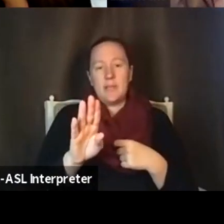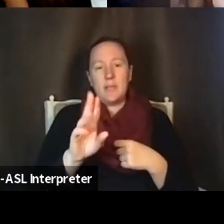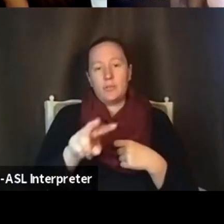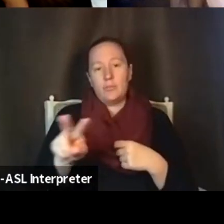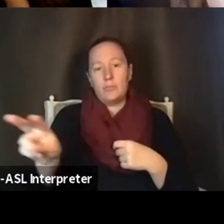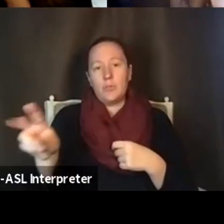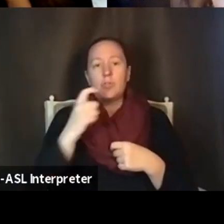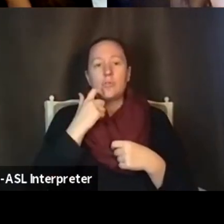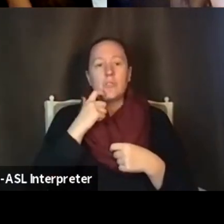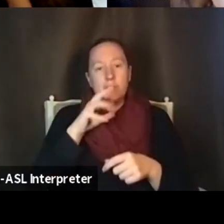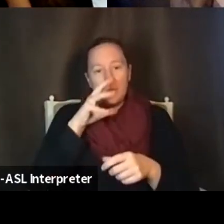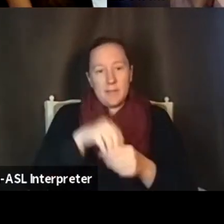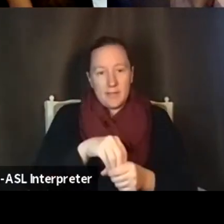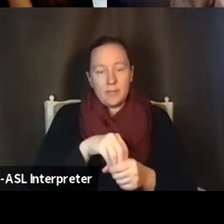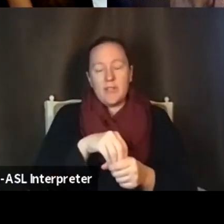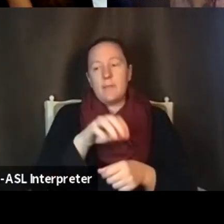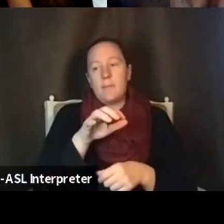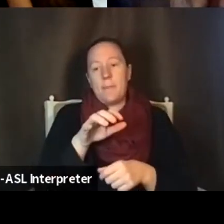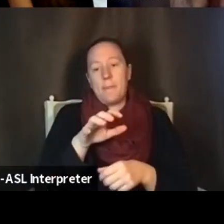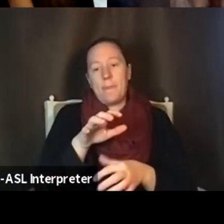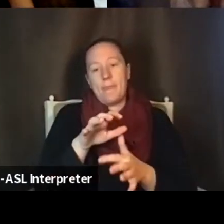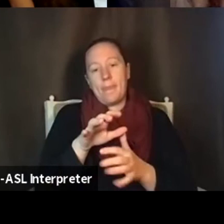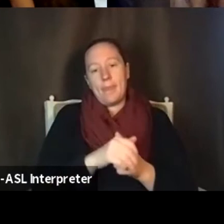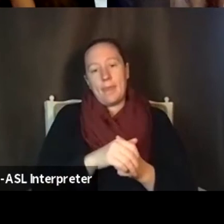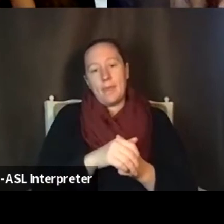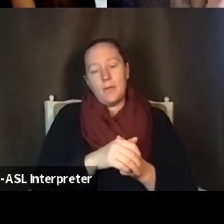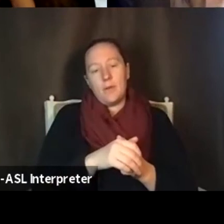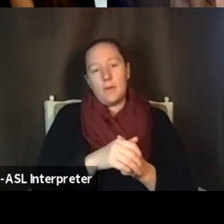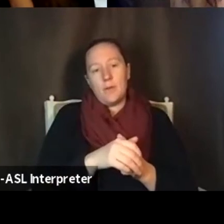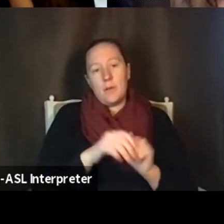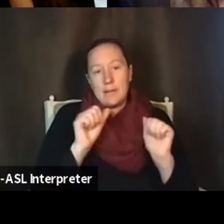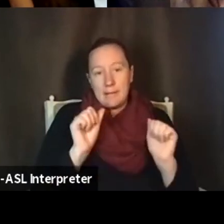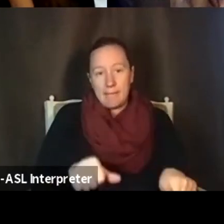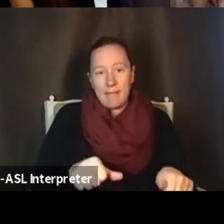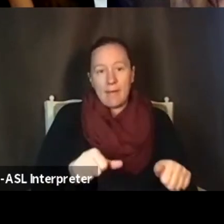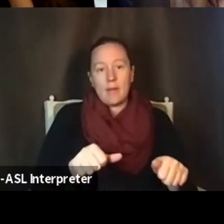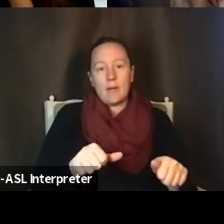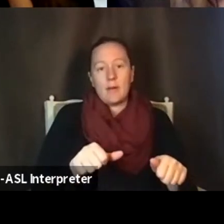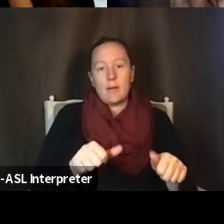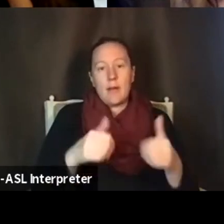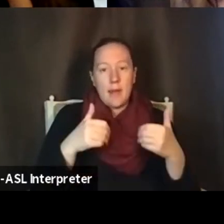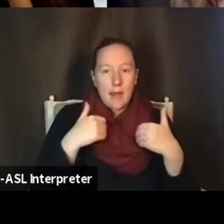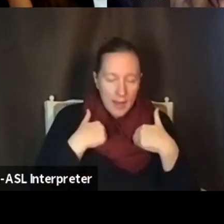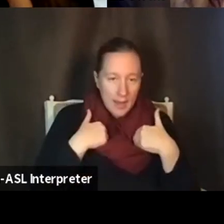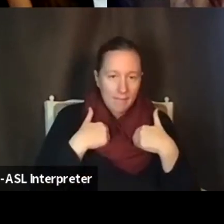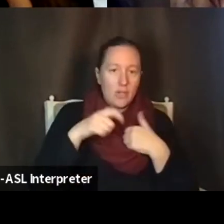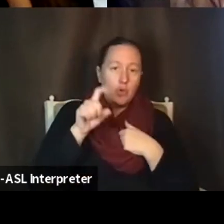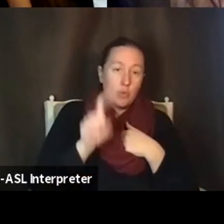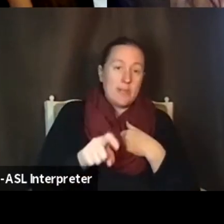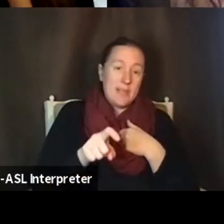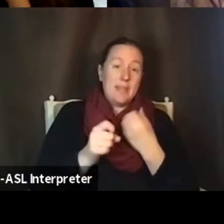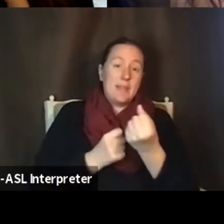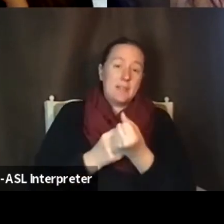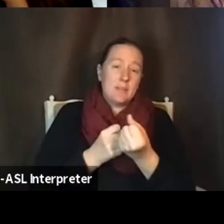recent engagement, is that you can have, you need that support in daily living.